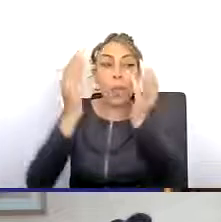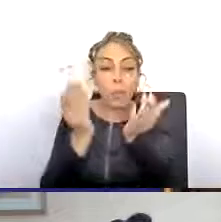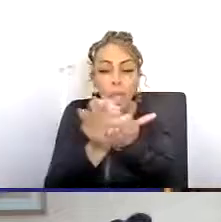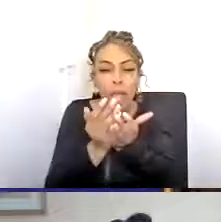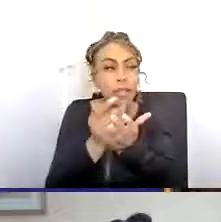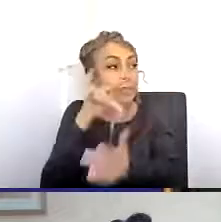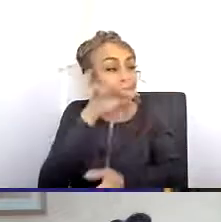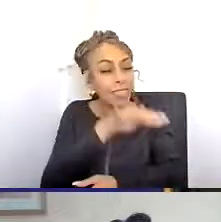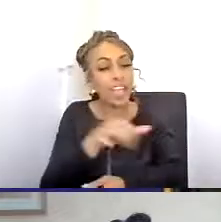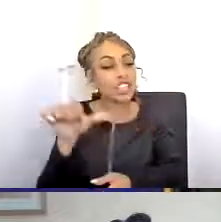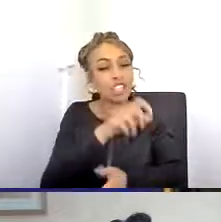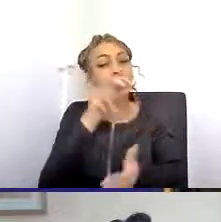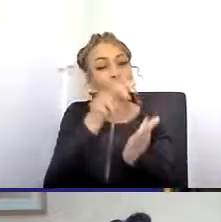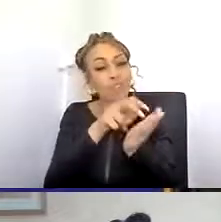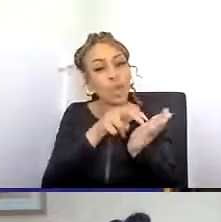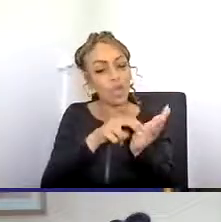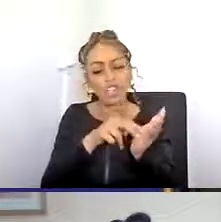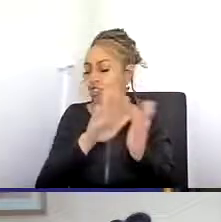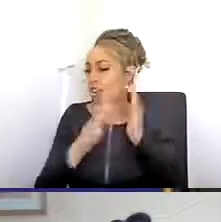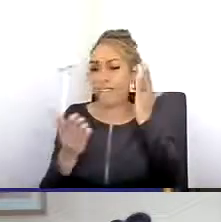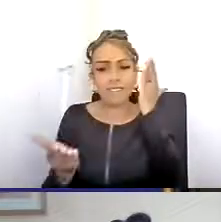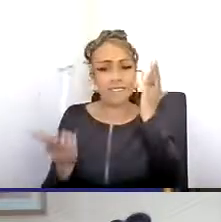that. It was so unfair."